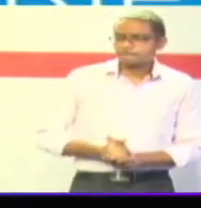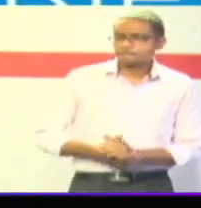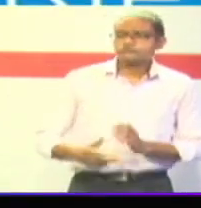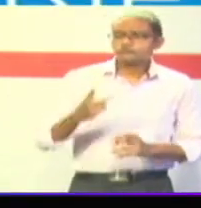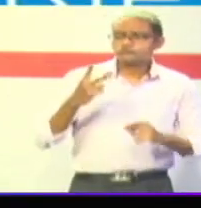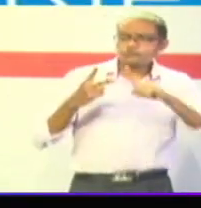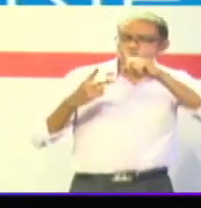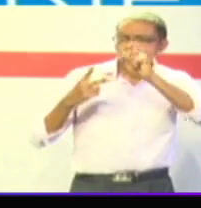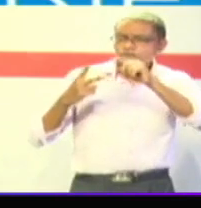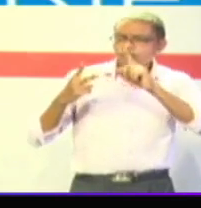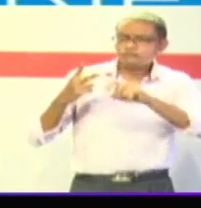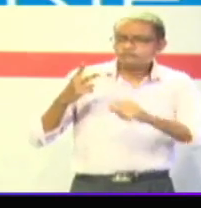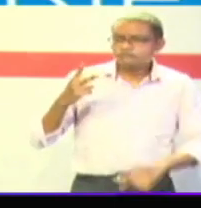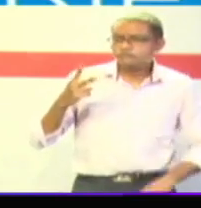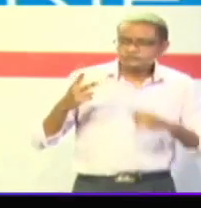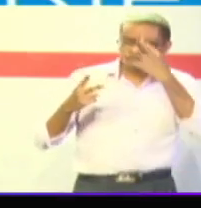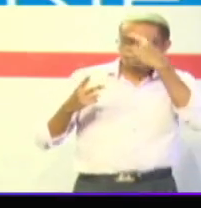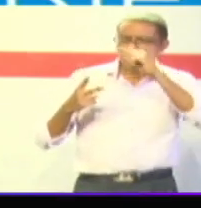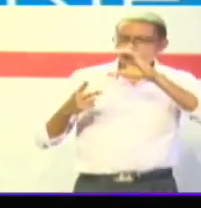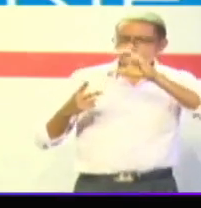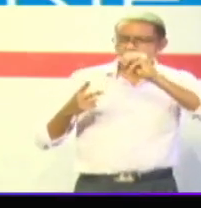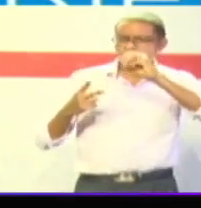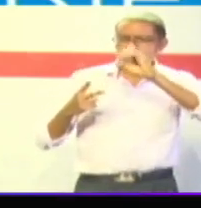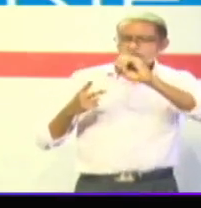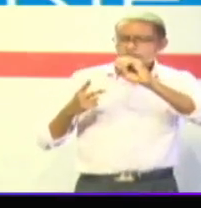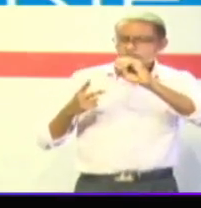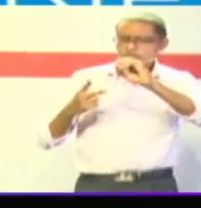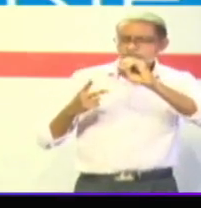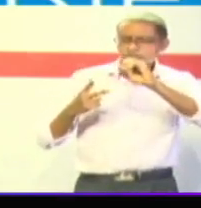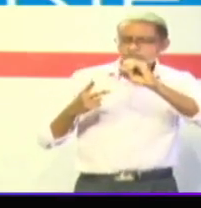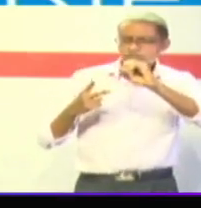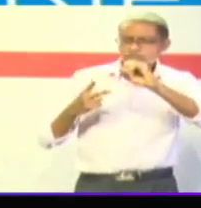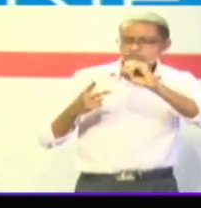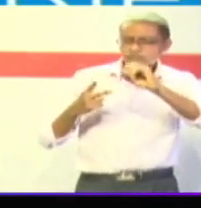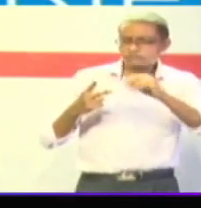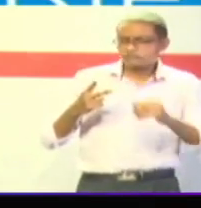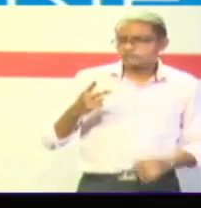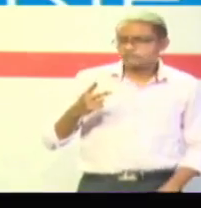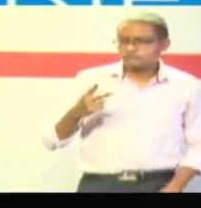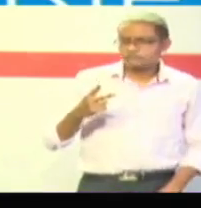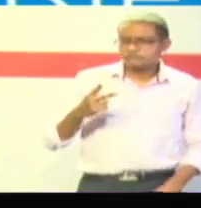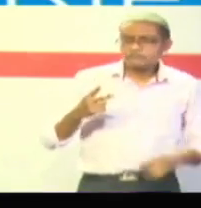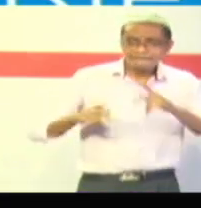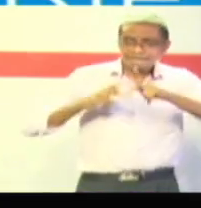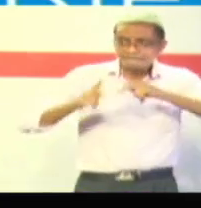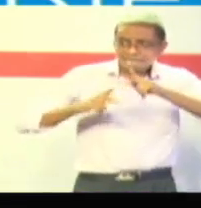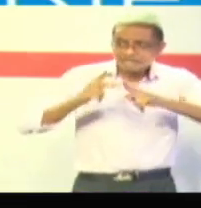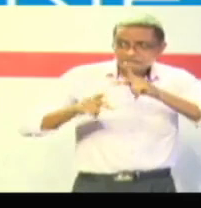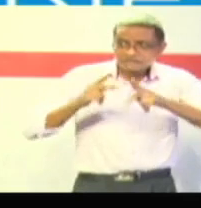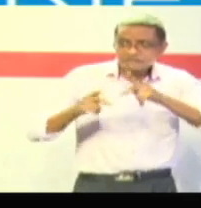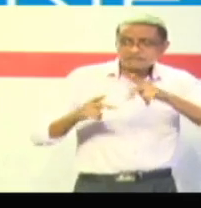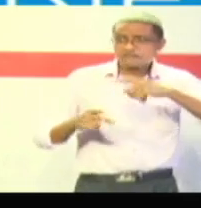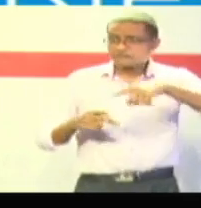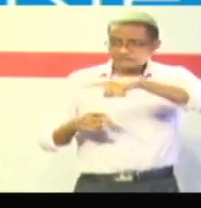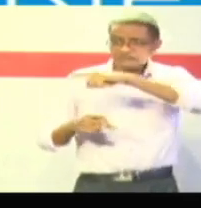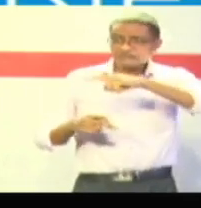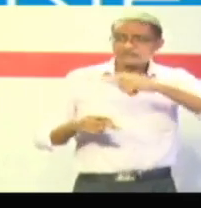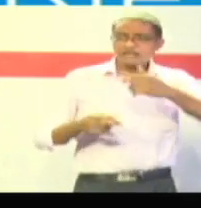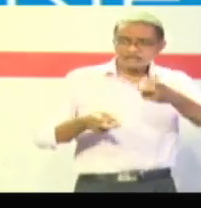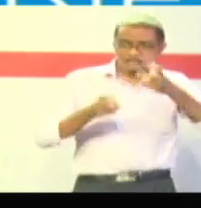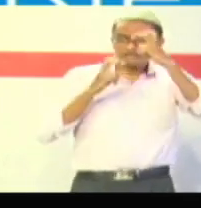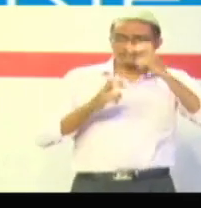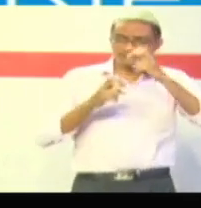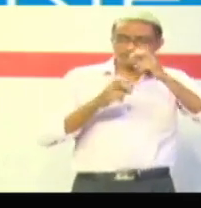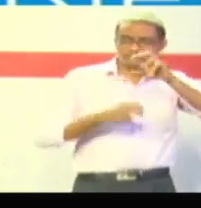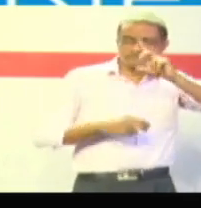two questions are for the CMO, and I just wanted to follow up on Alicia's question. The people who had the Delta